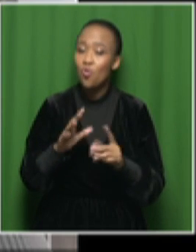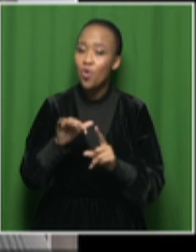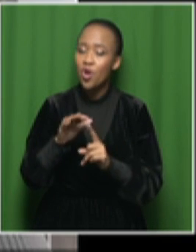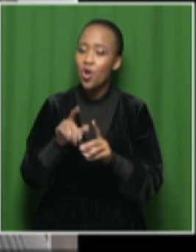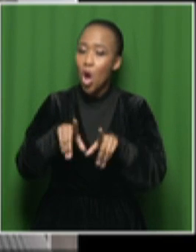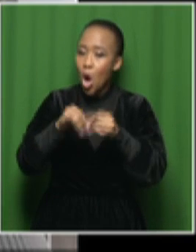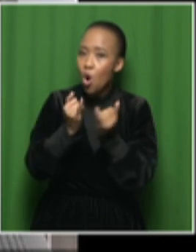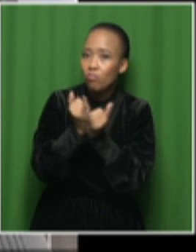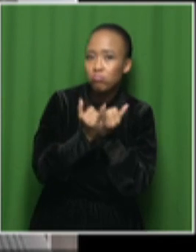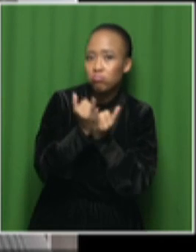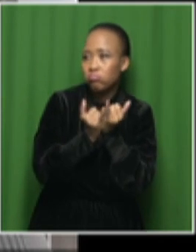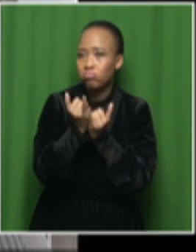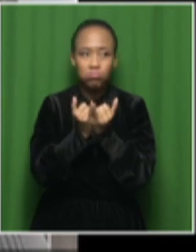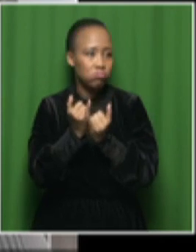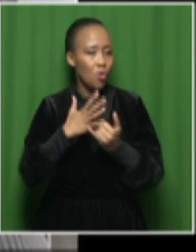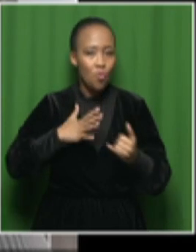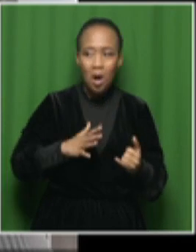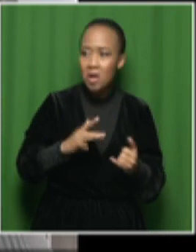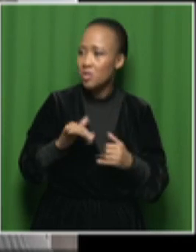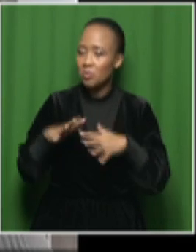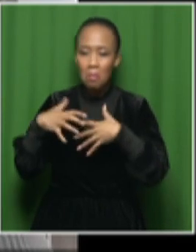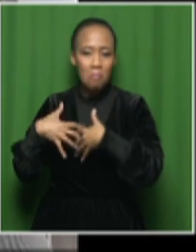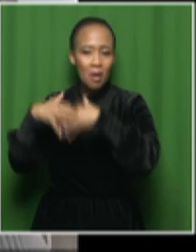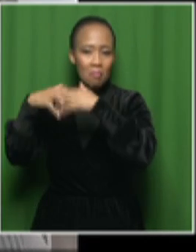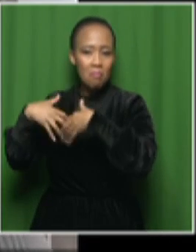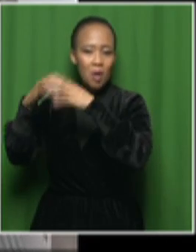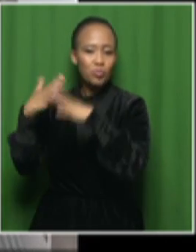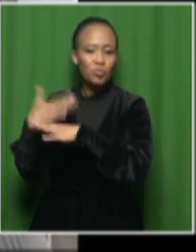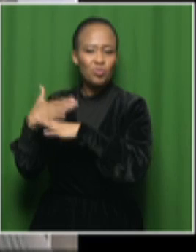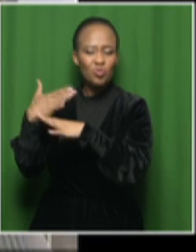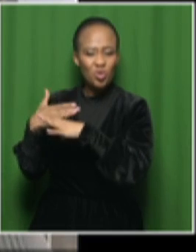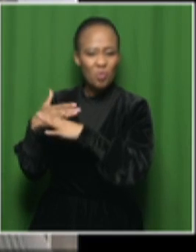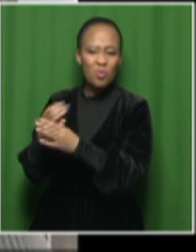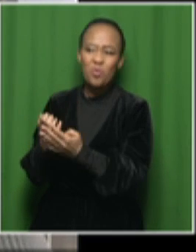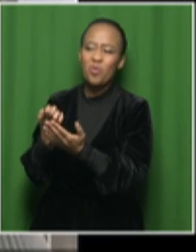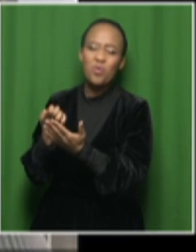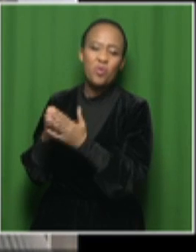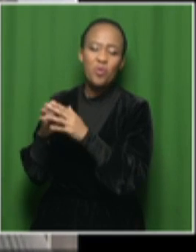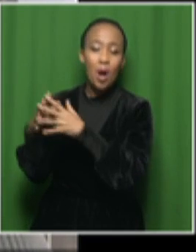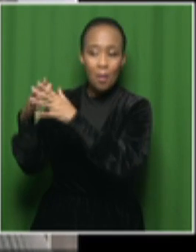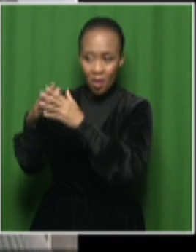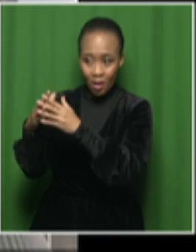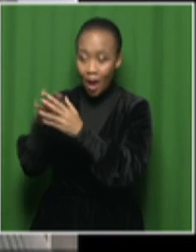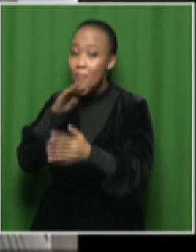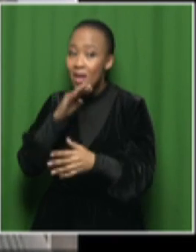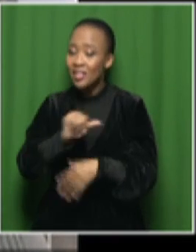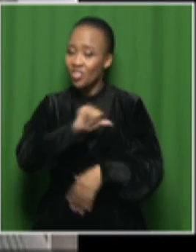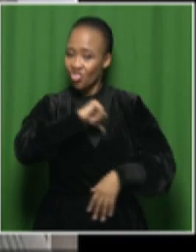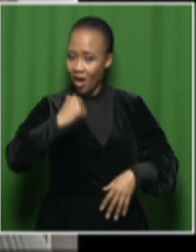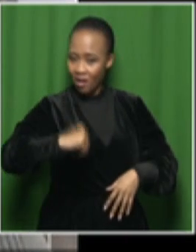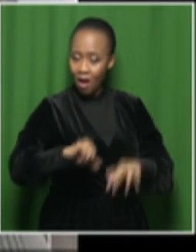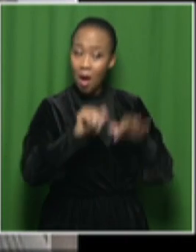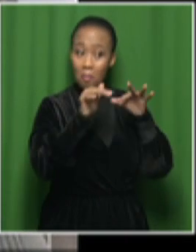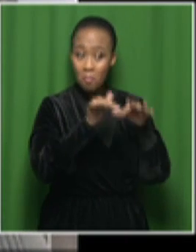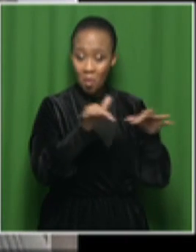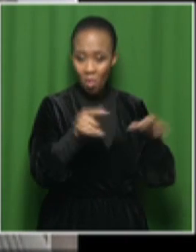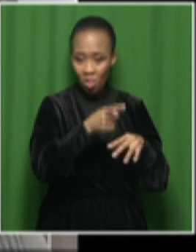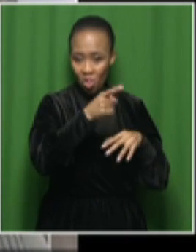to create jobs in the US, then they are closing the economy down for the Chinese people, Chinese